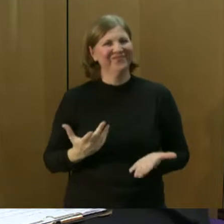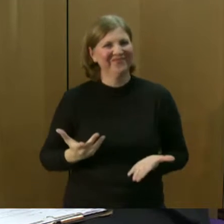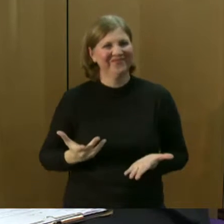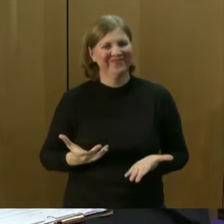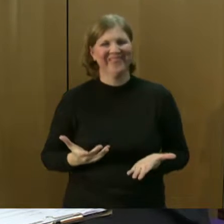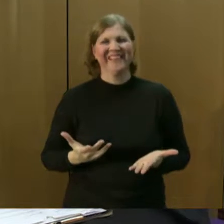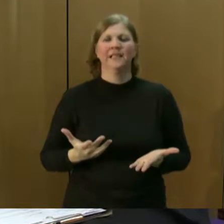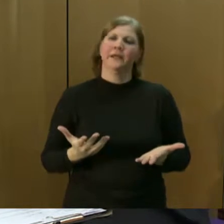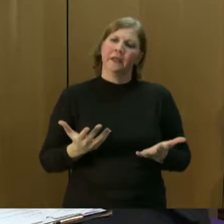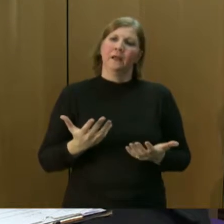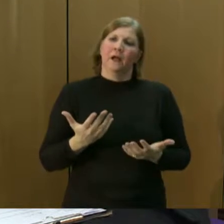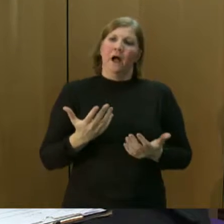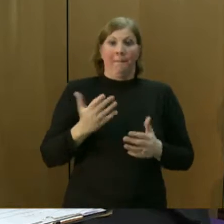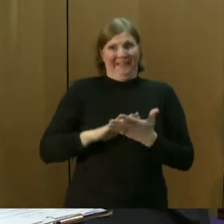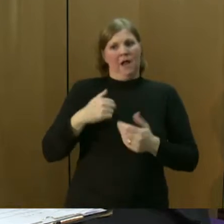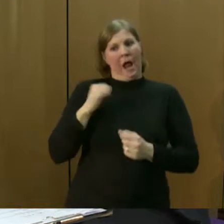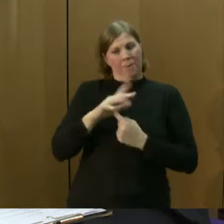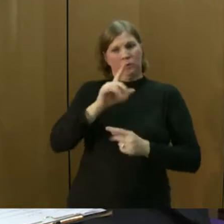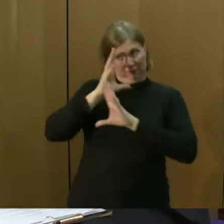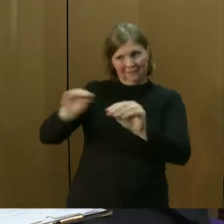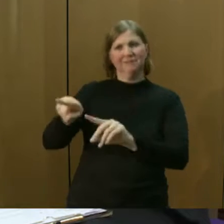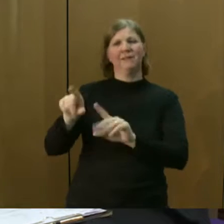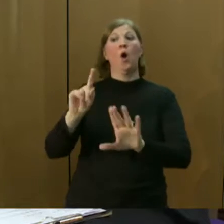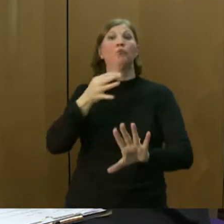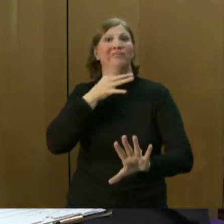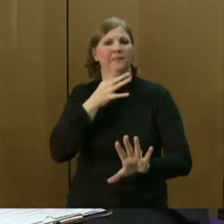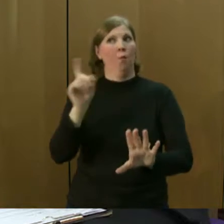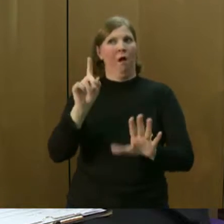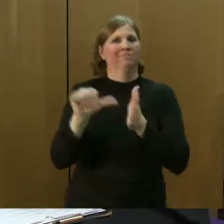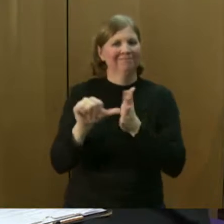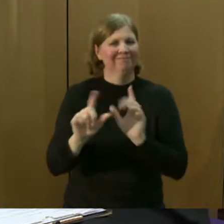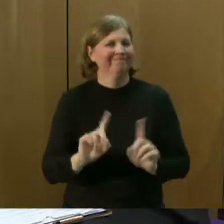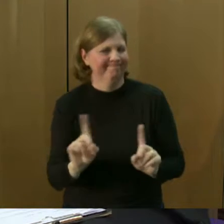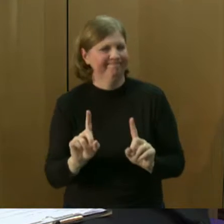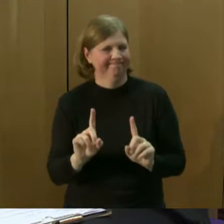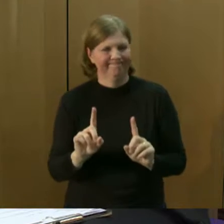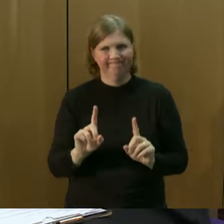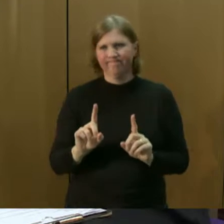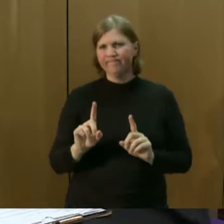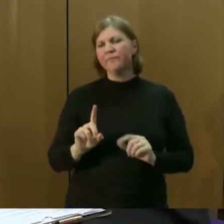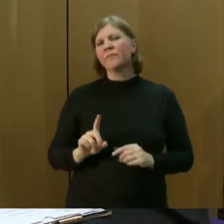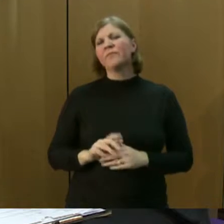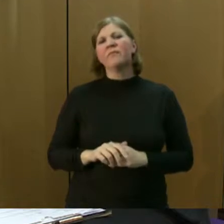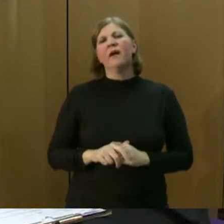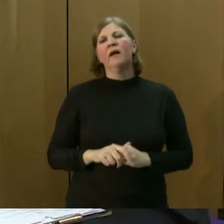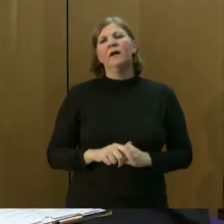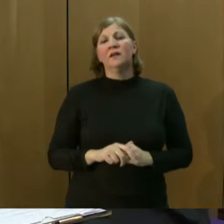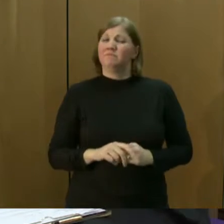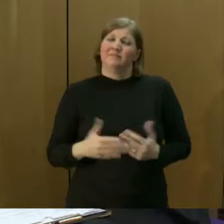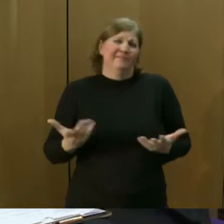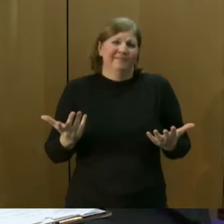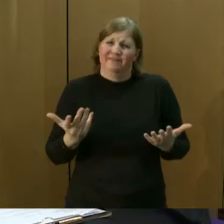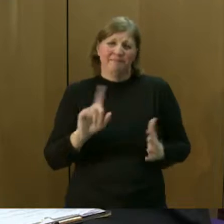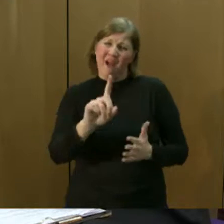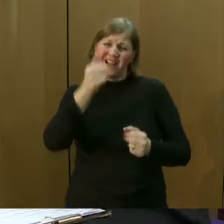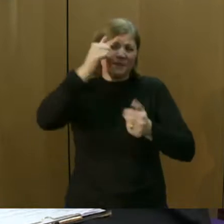the start about how brilliant it is. Yeah. Because I mean, we all work for an organisation that we love because we love the festival and we love